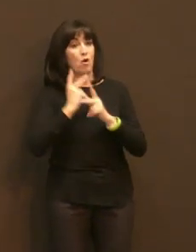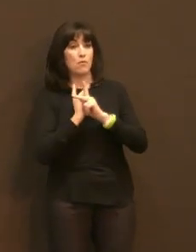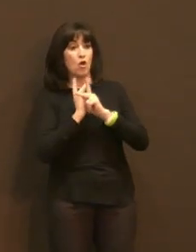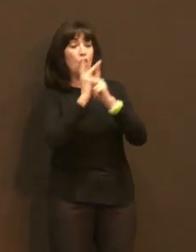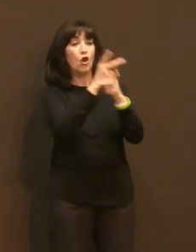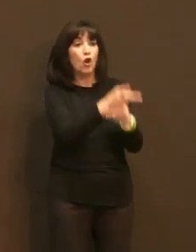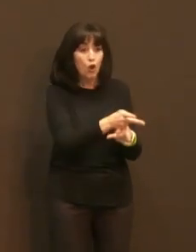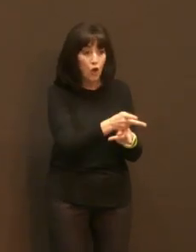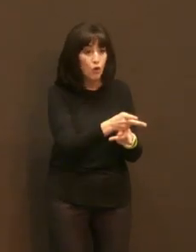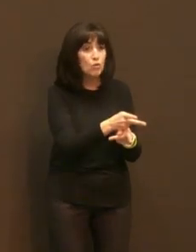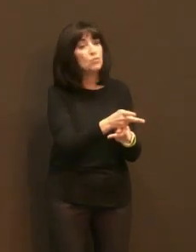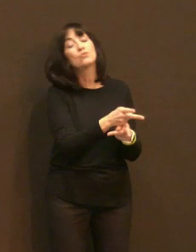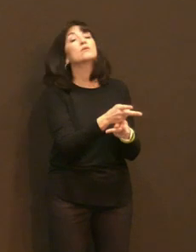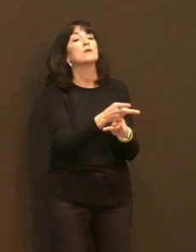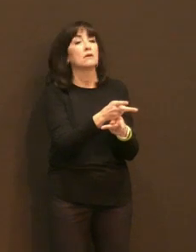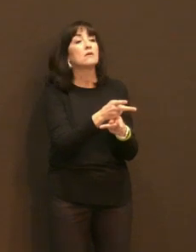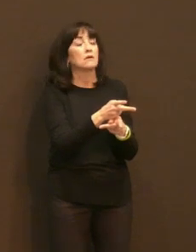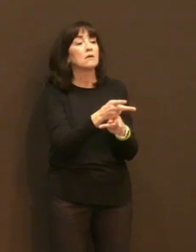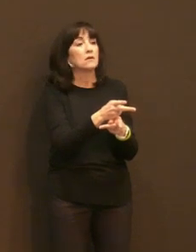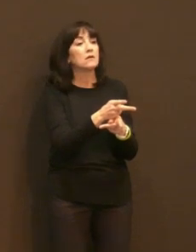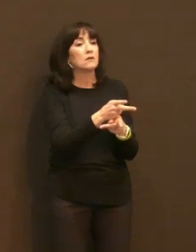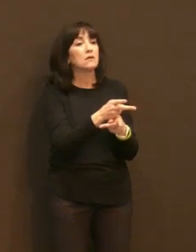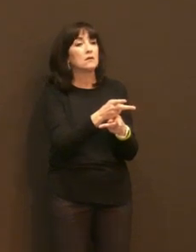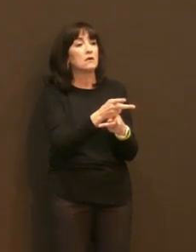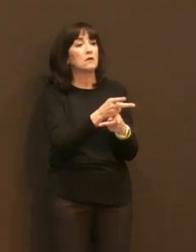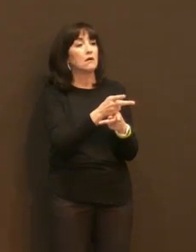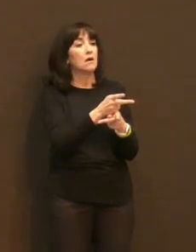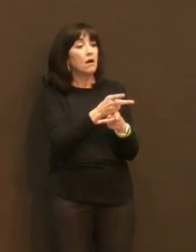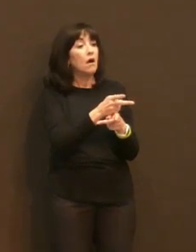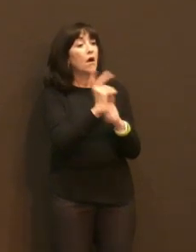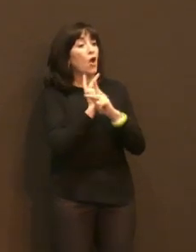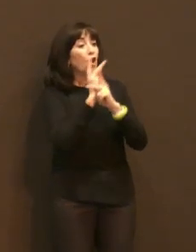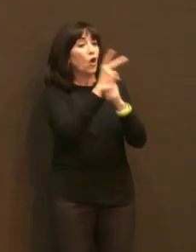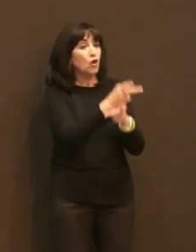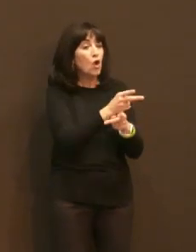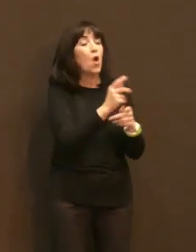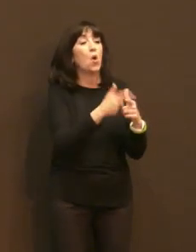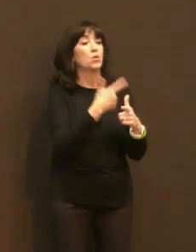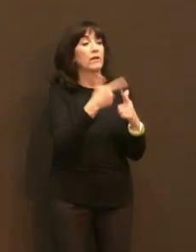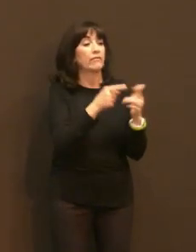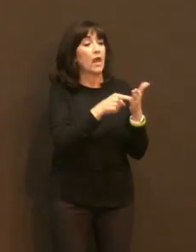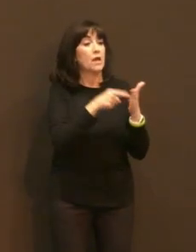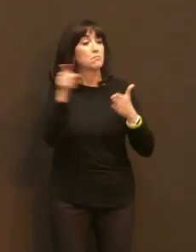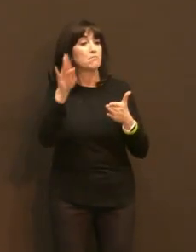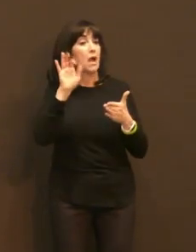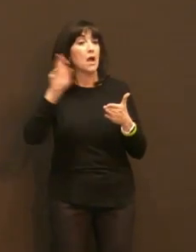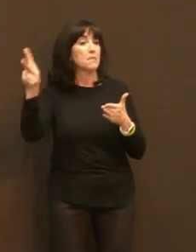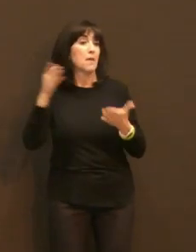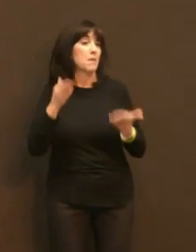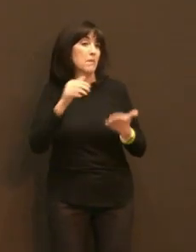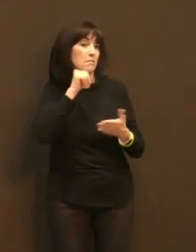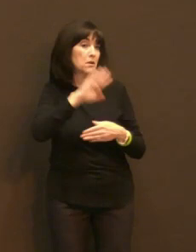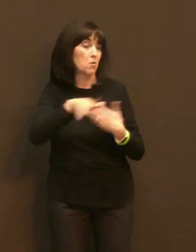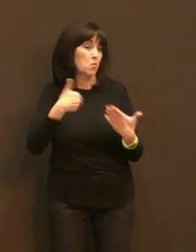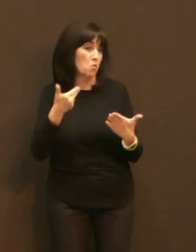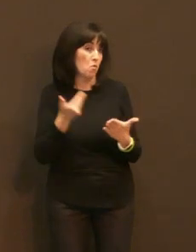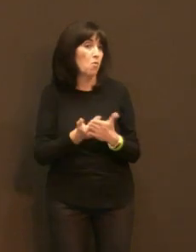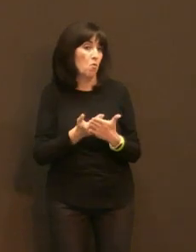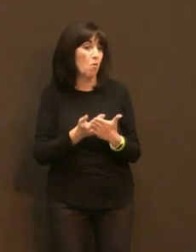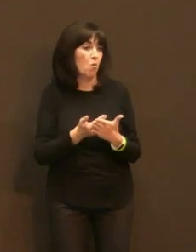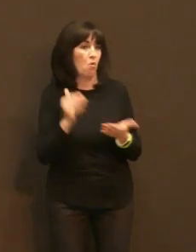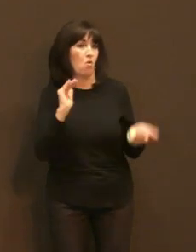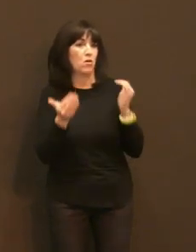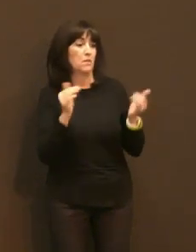than a loan you have to pay back, to just fill holes that exist. And they continue to look at that, and